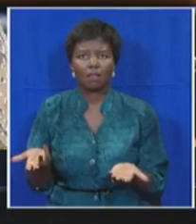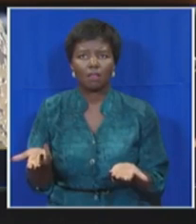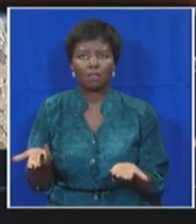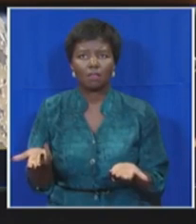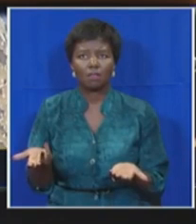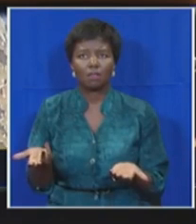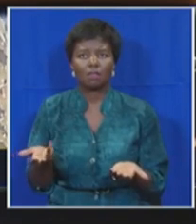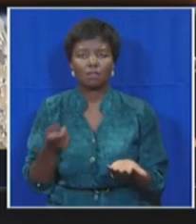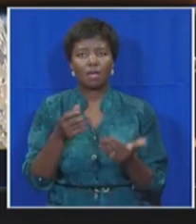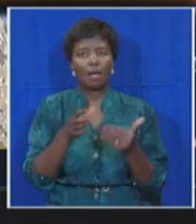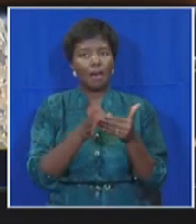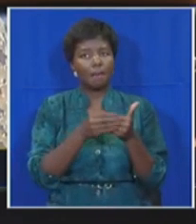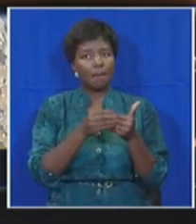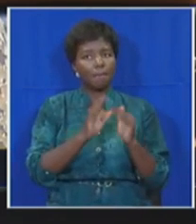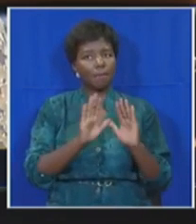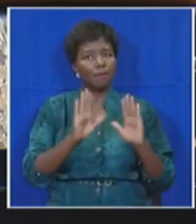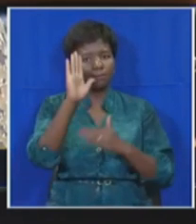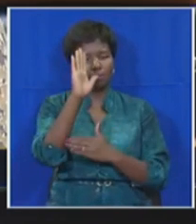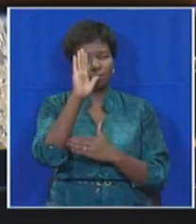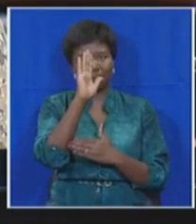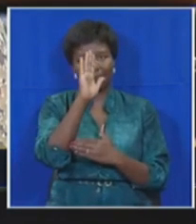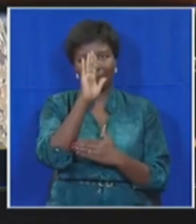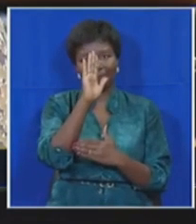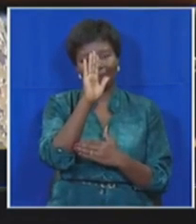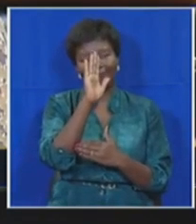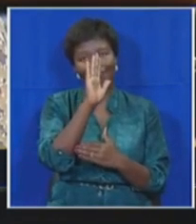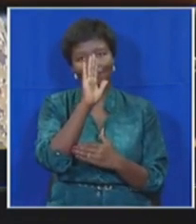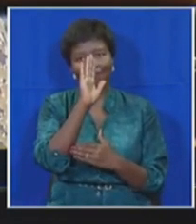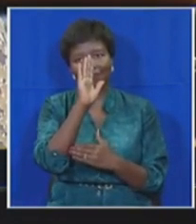Please take your seat. Honourable members. Point of order, House